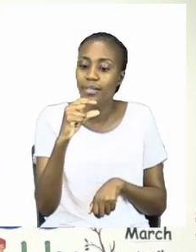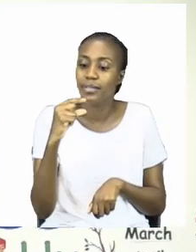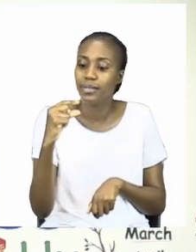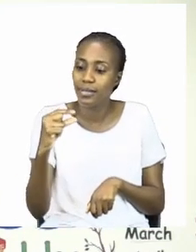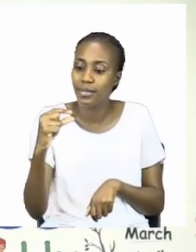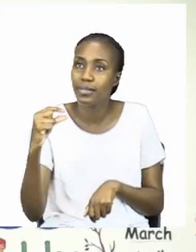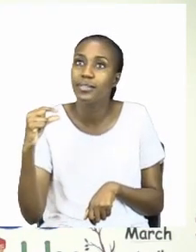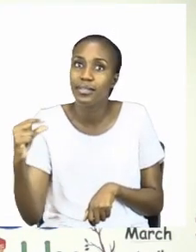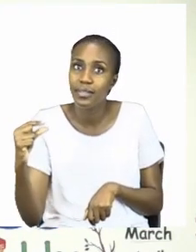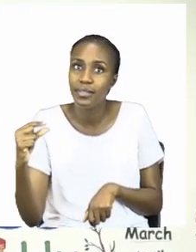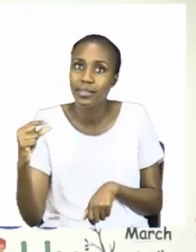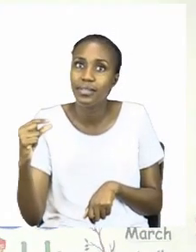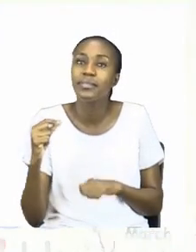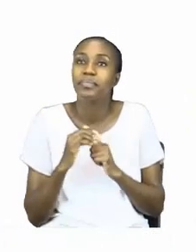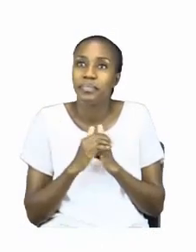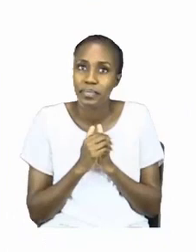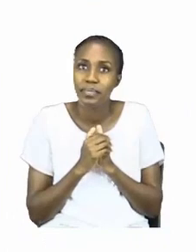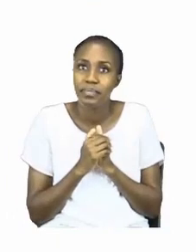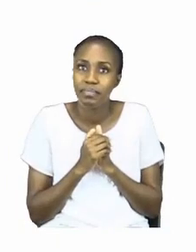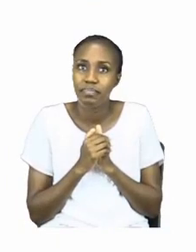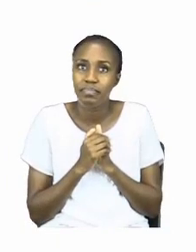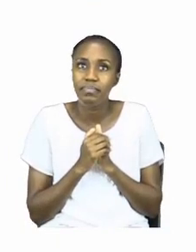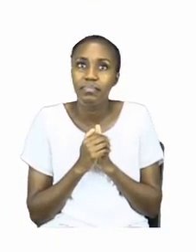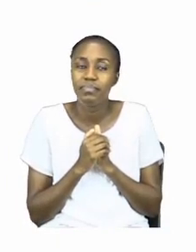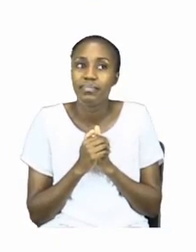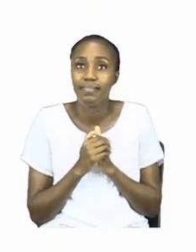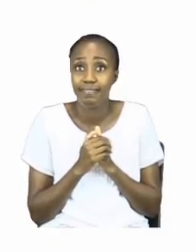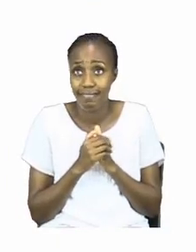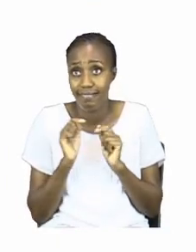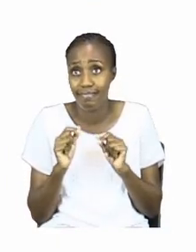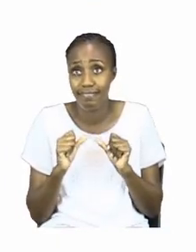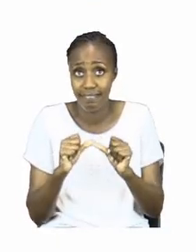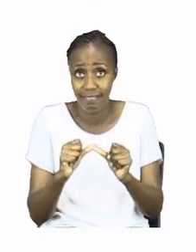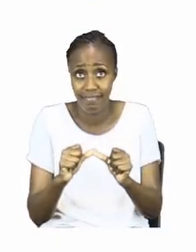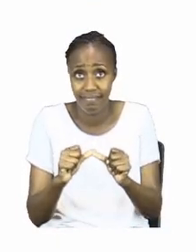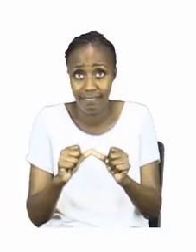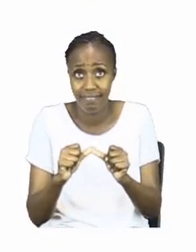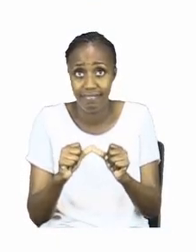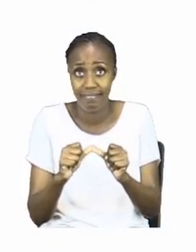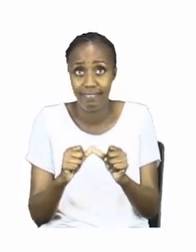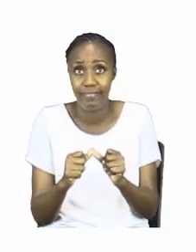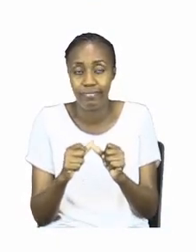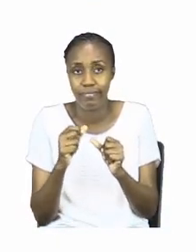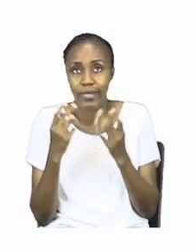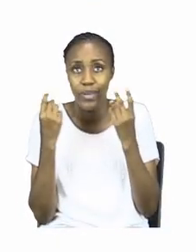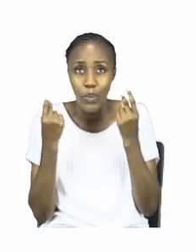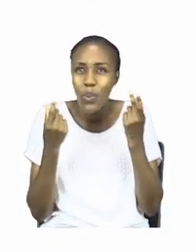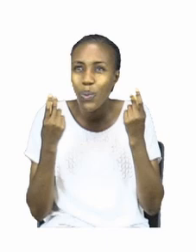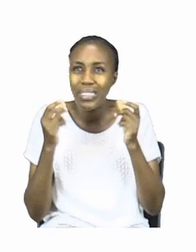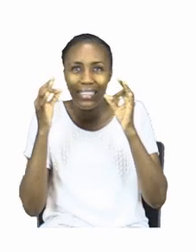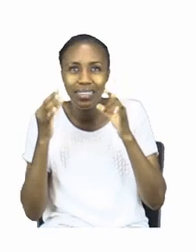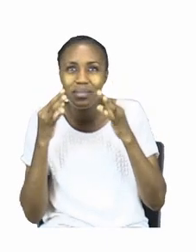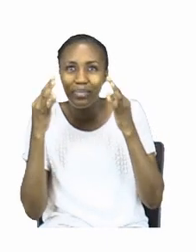let's quickly turn our booklets to page 25. Now here it says you